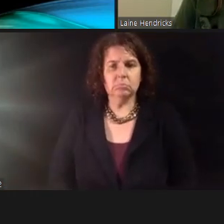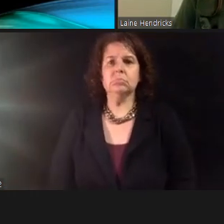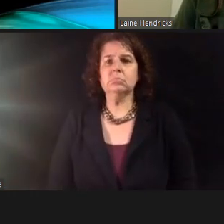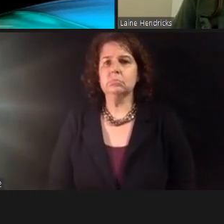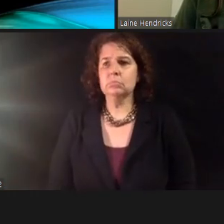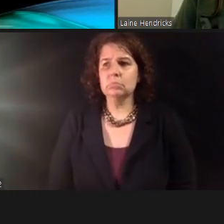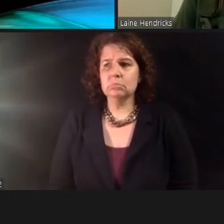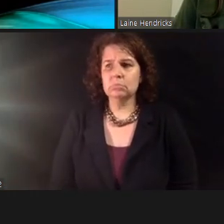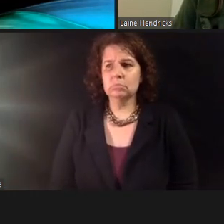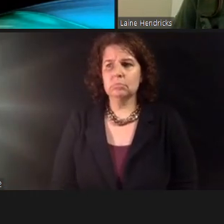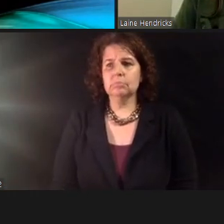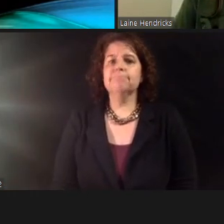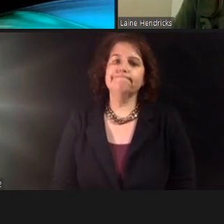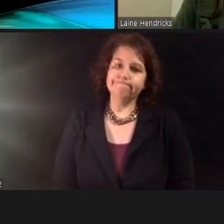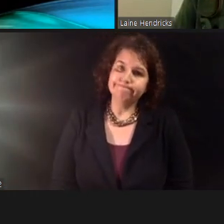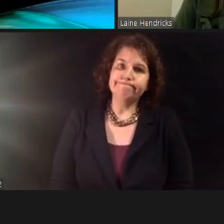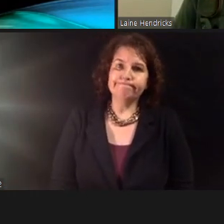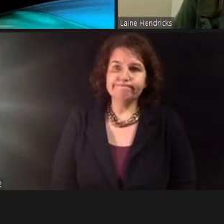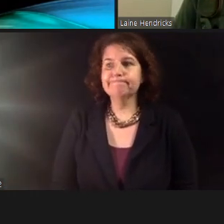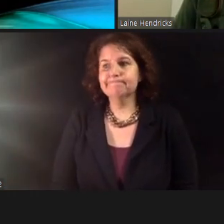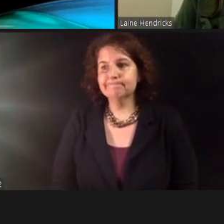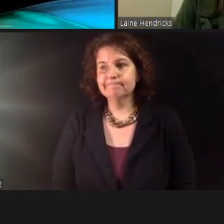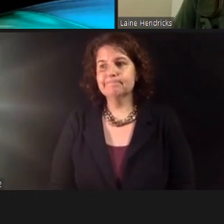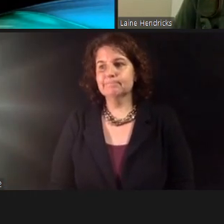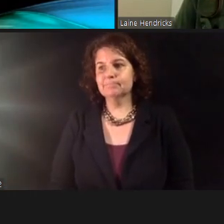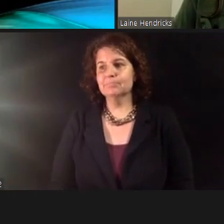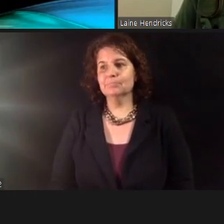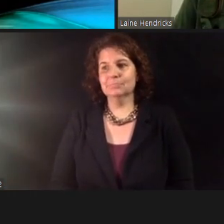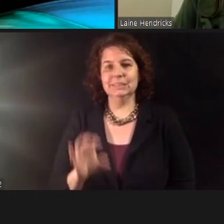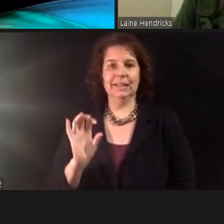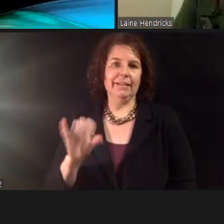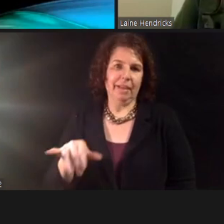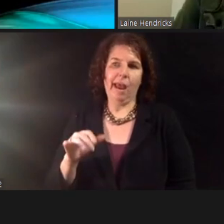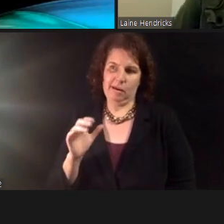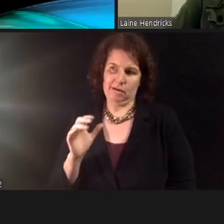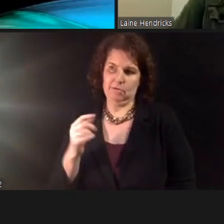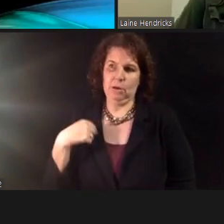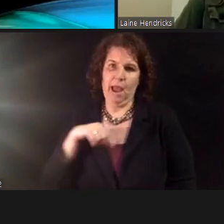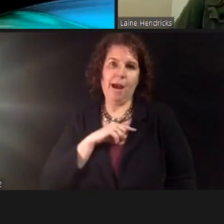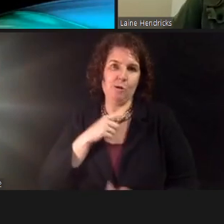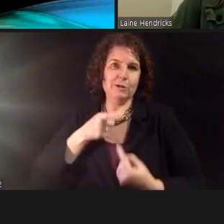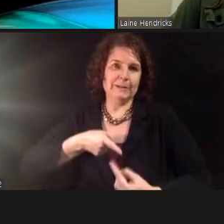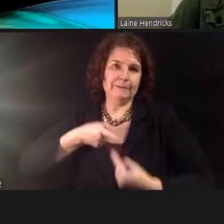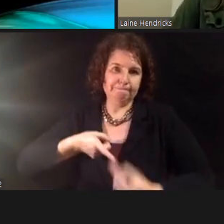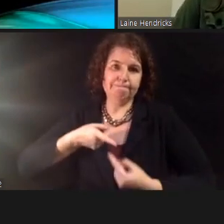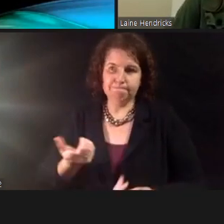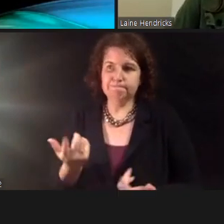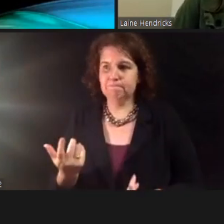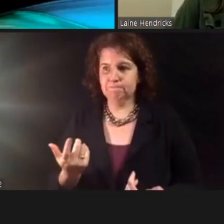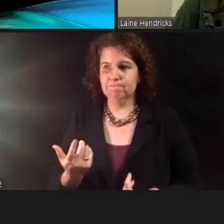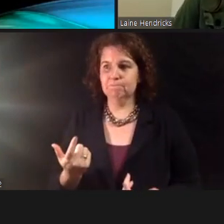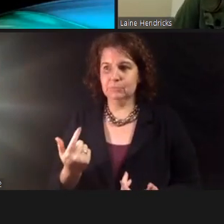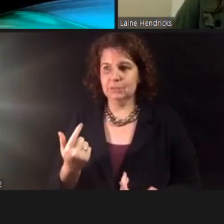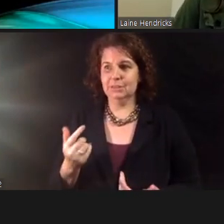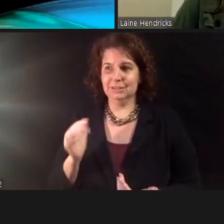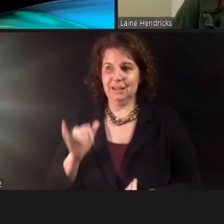Yeah. I mean, I agree. I think we share the frustration that we've all experienced with the